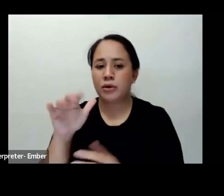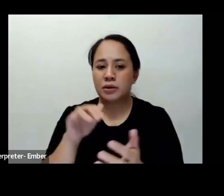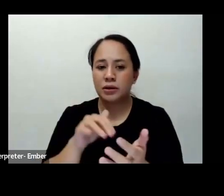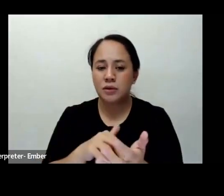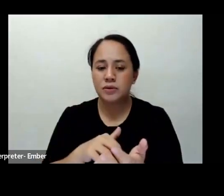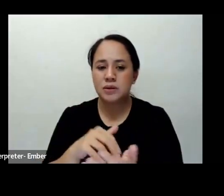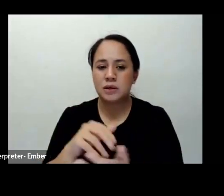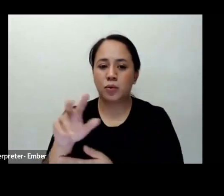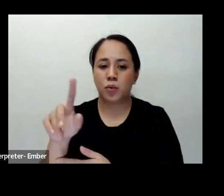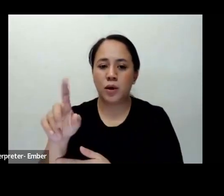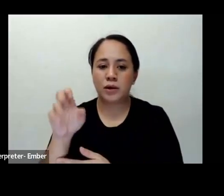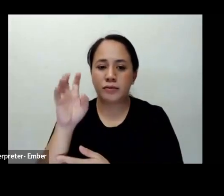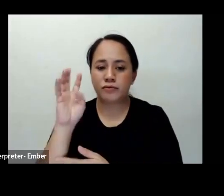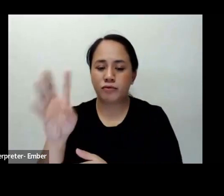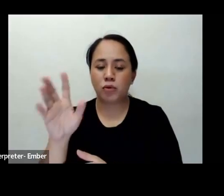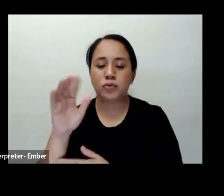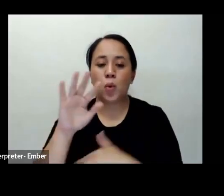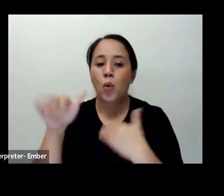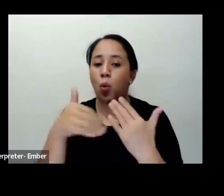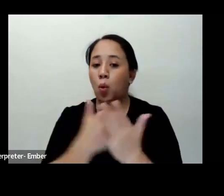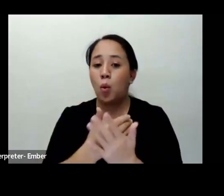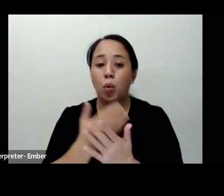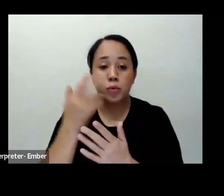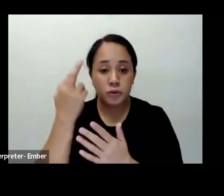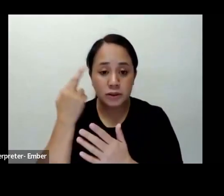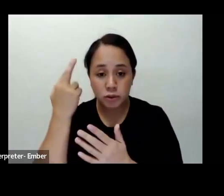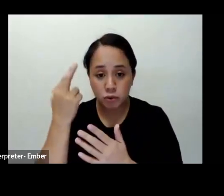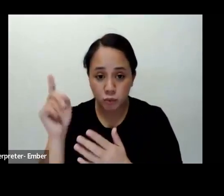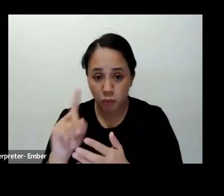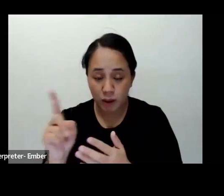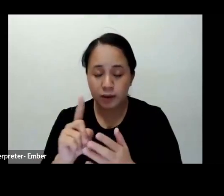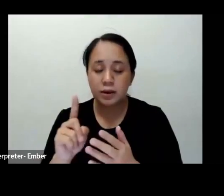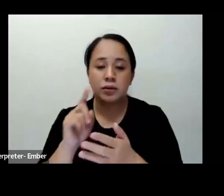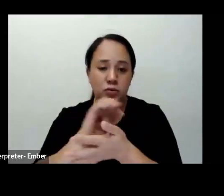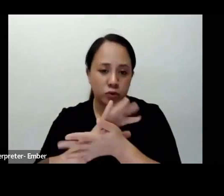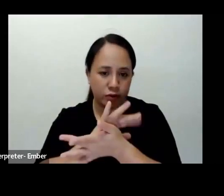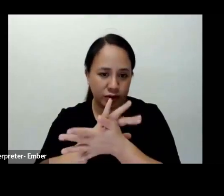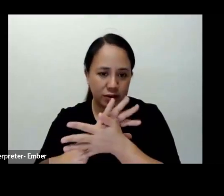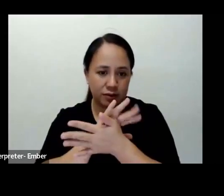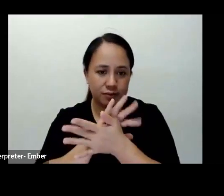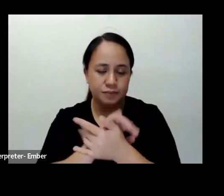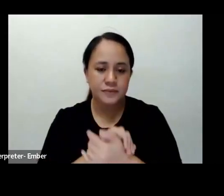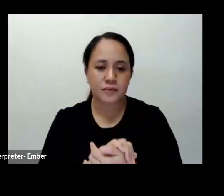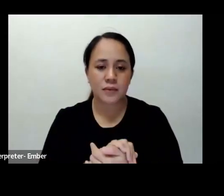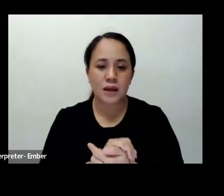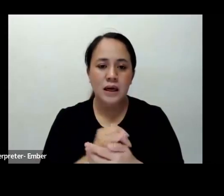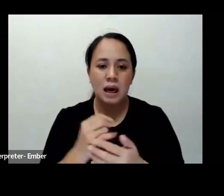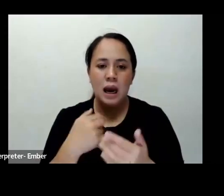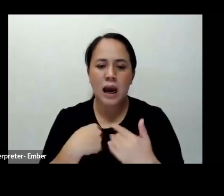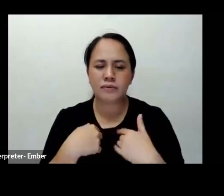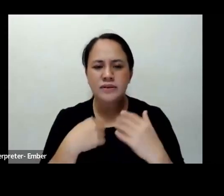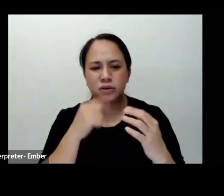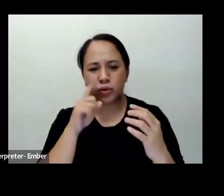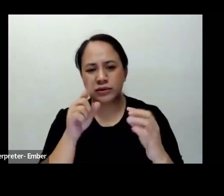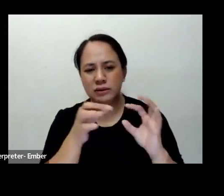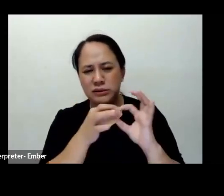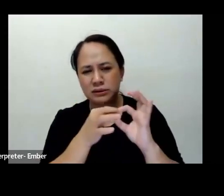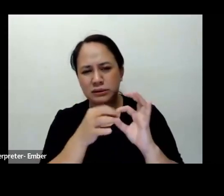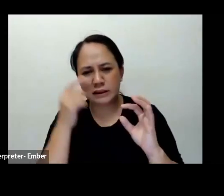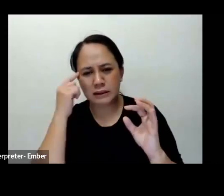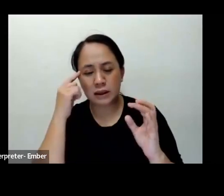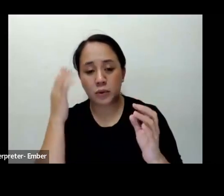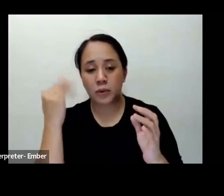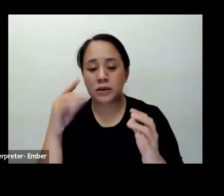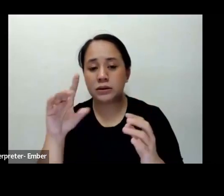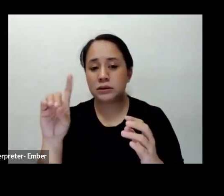30,140 of them were all caused by COVID. And there we have a kind of disconnect in our thinking, because